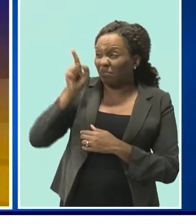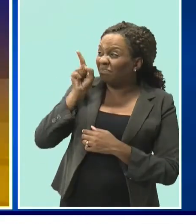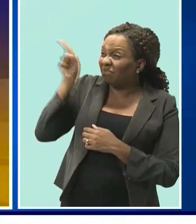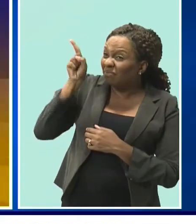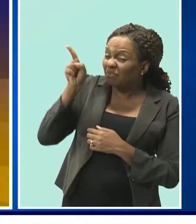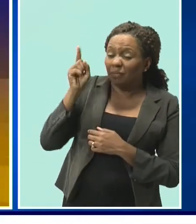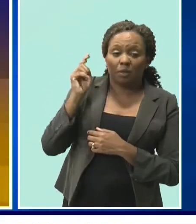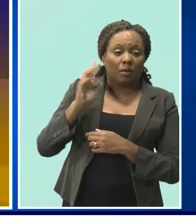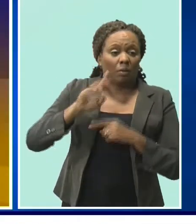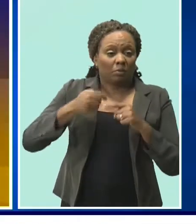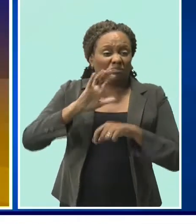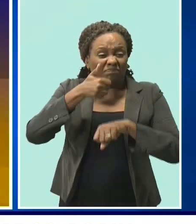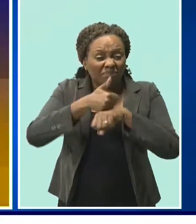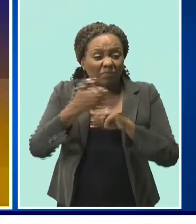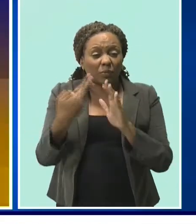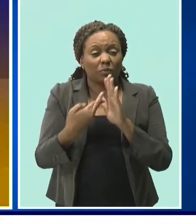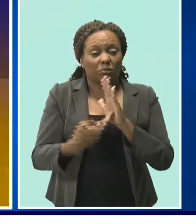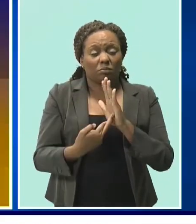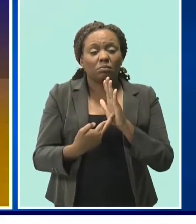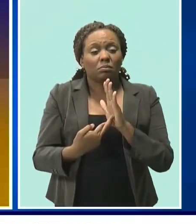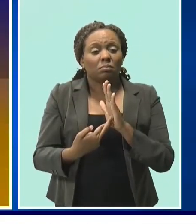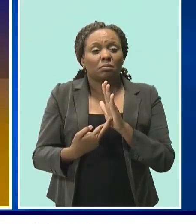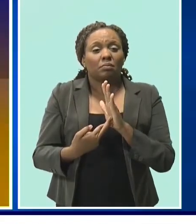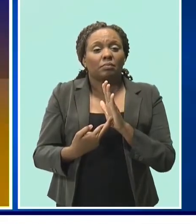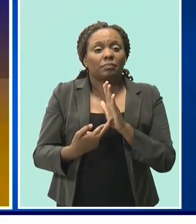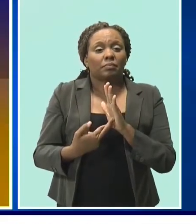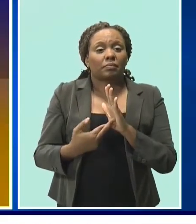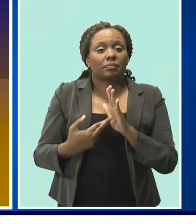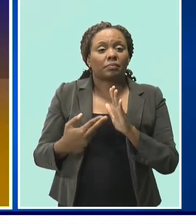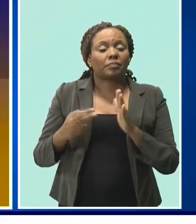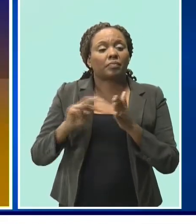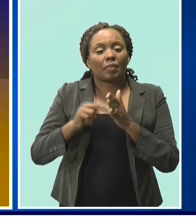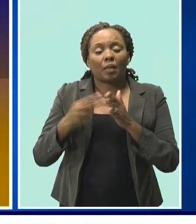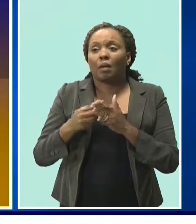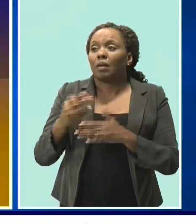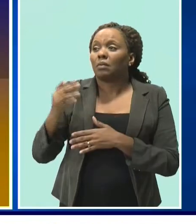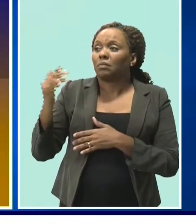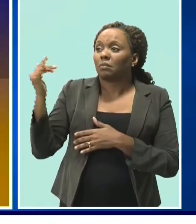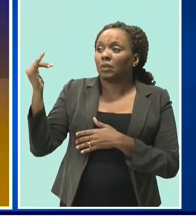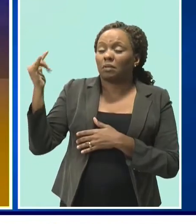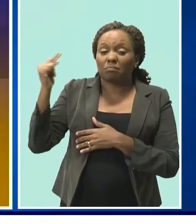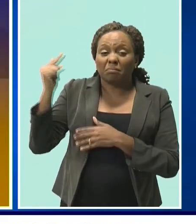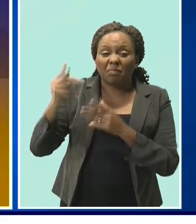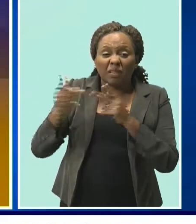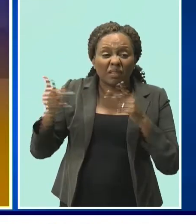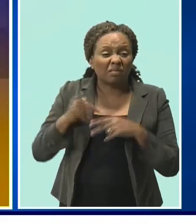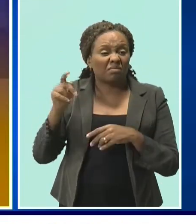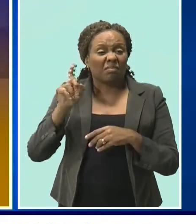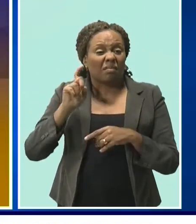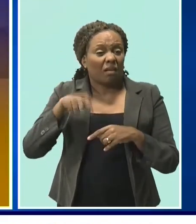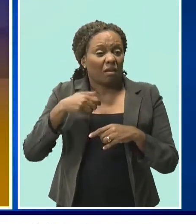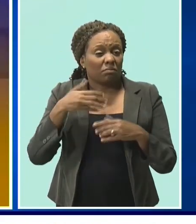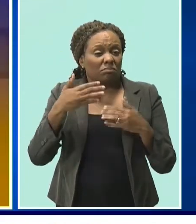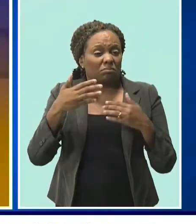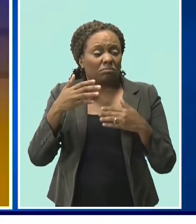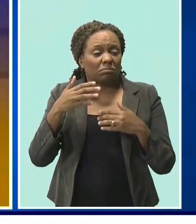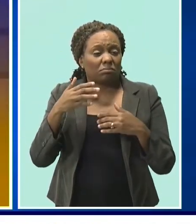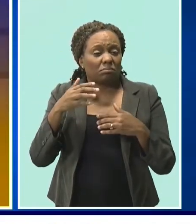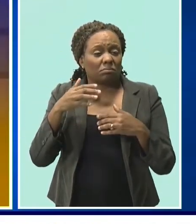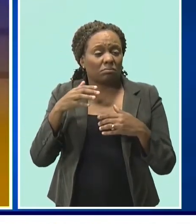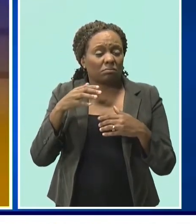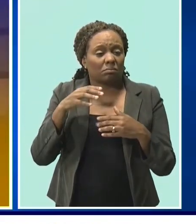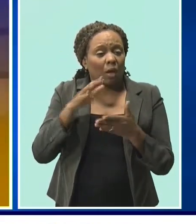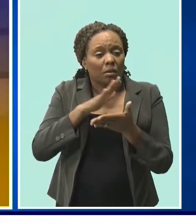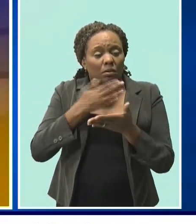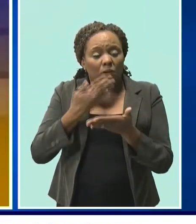adequate protocols in place, and the airline industry and the airports have proper cleaning and other public safety protocols